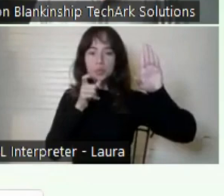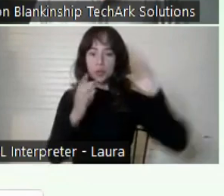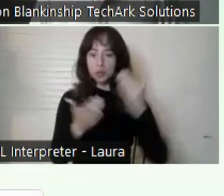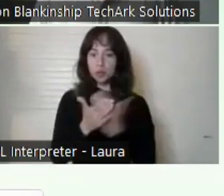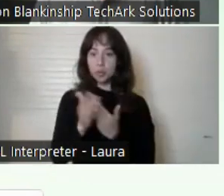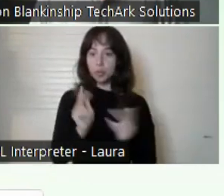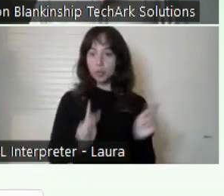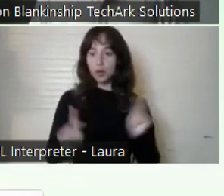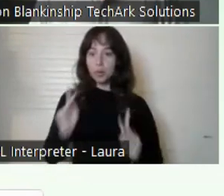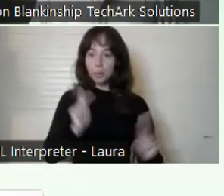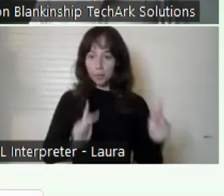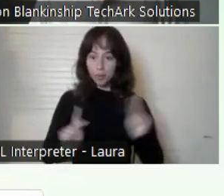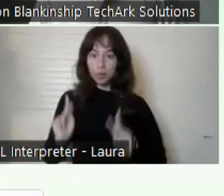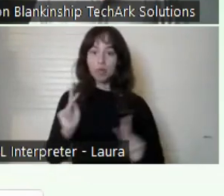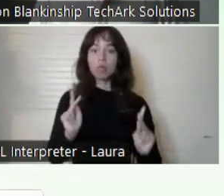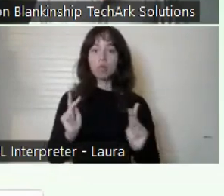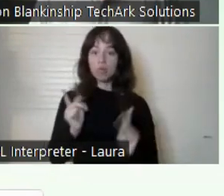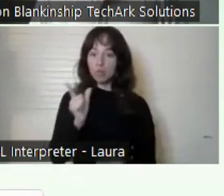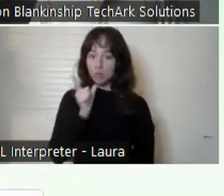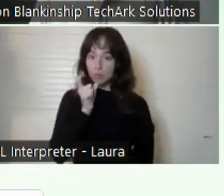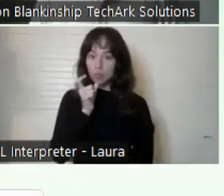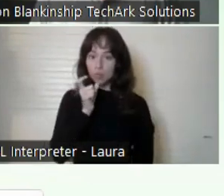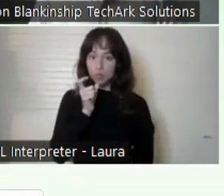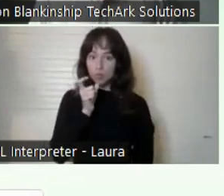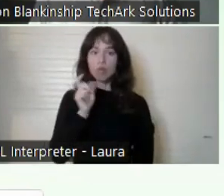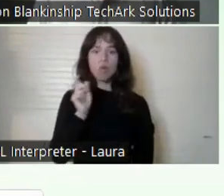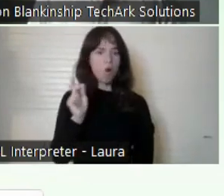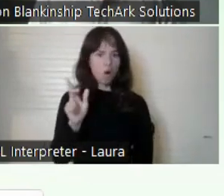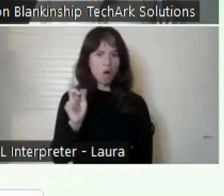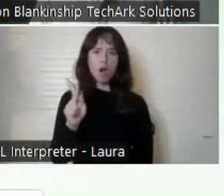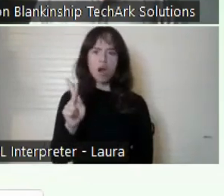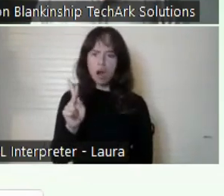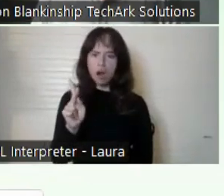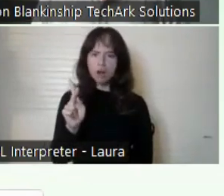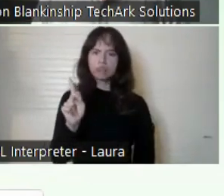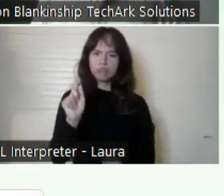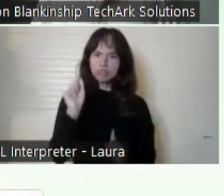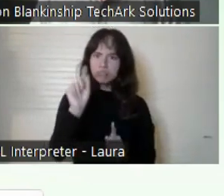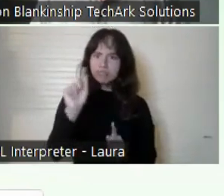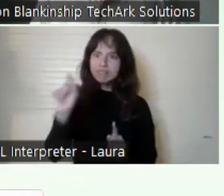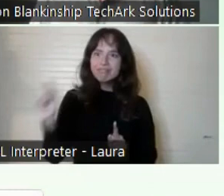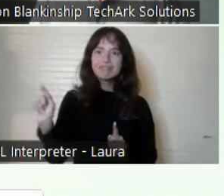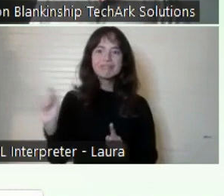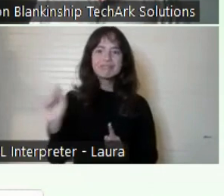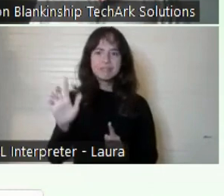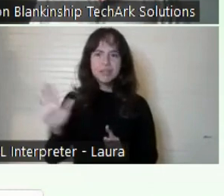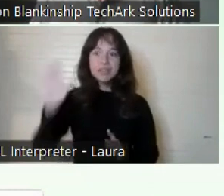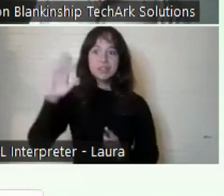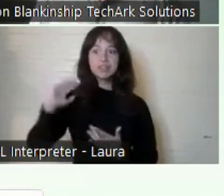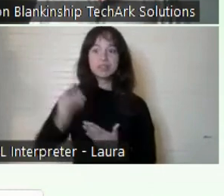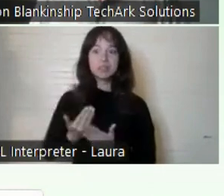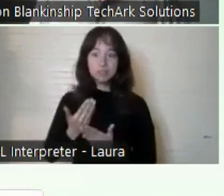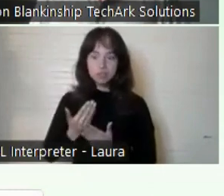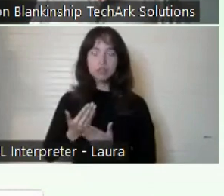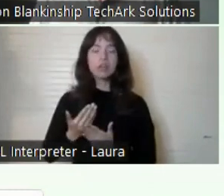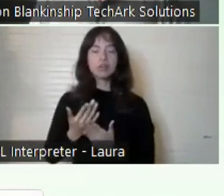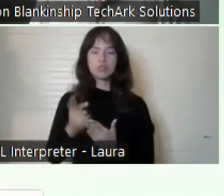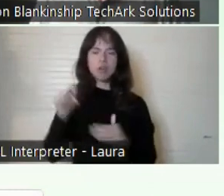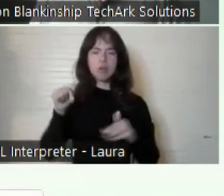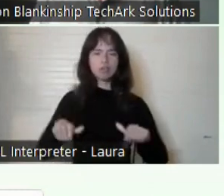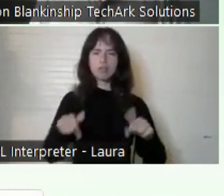Okay, so more new than old, and that's okay. So what we do is we do live webinars,